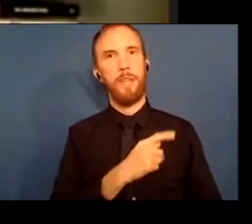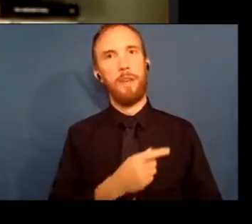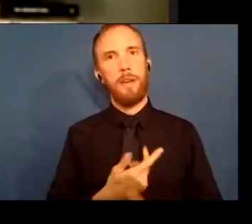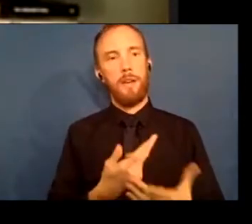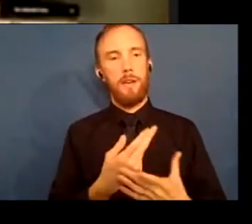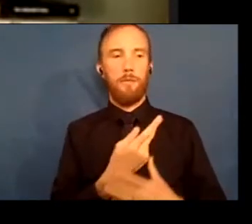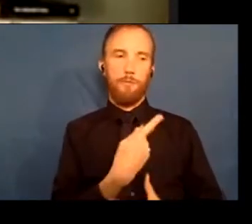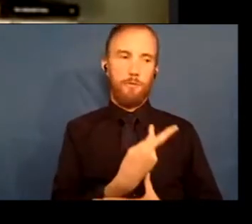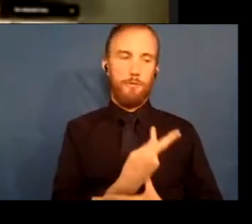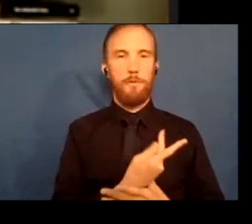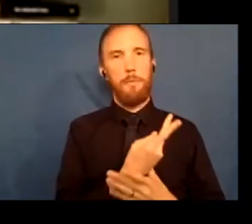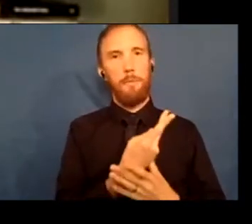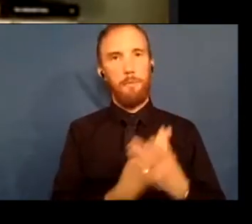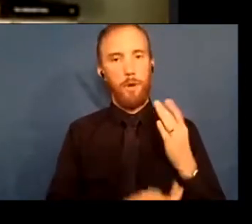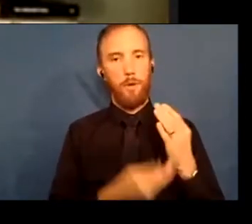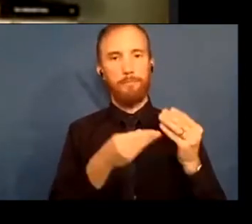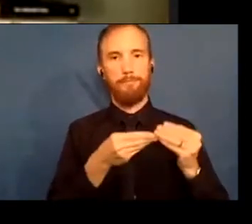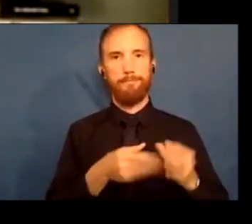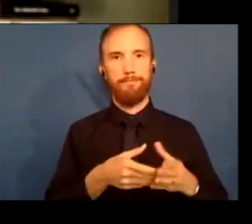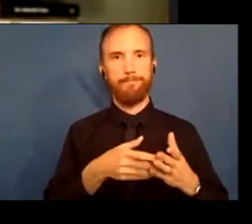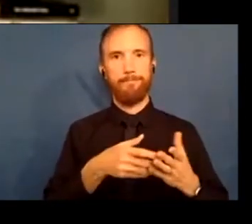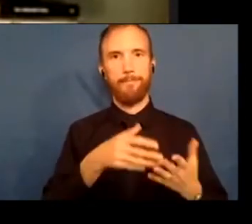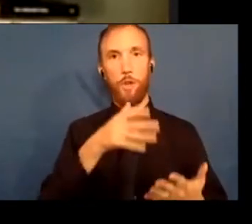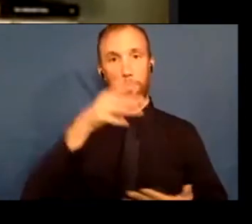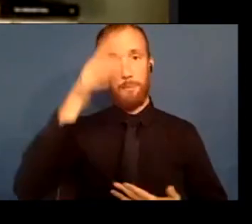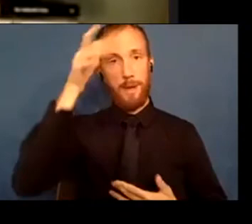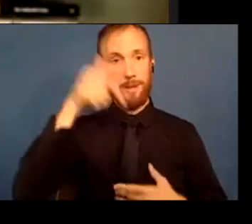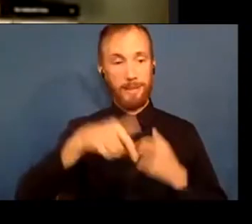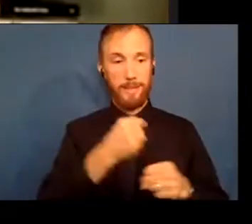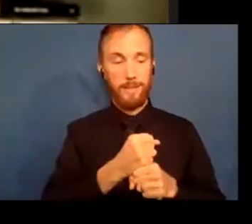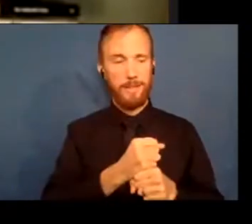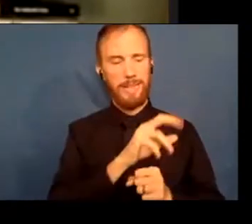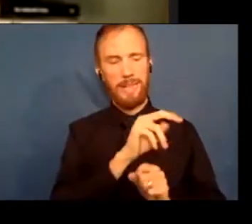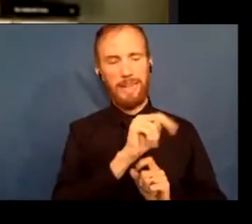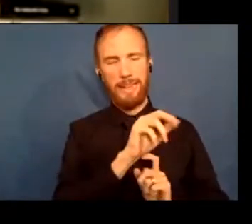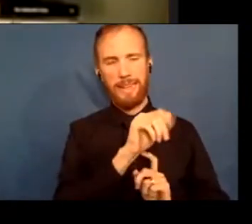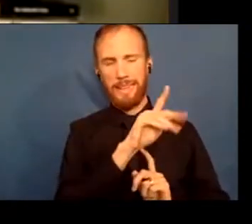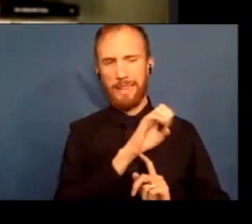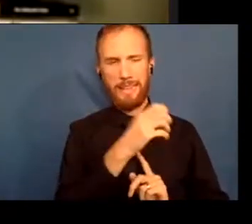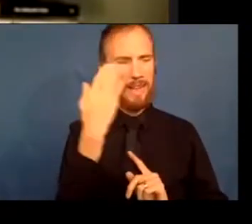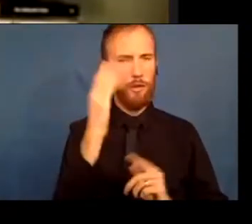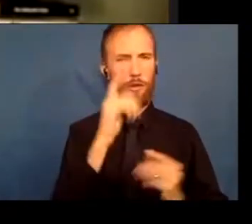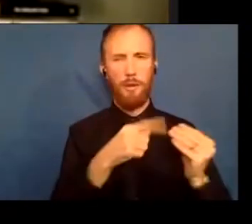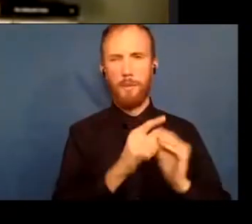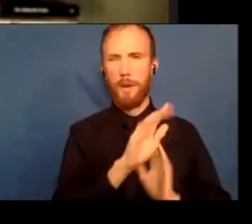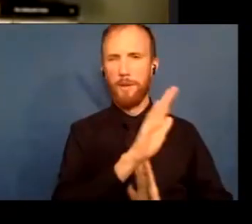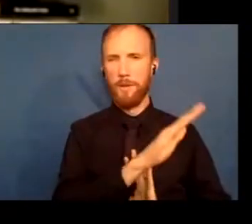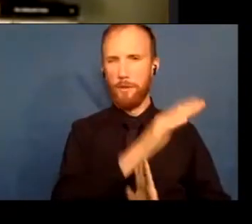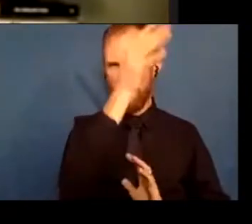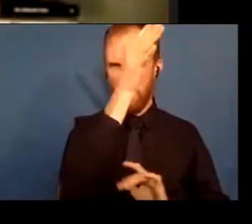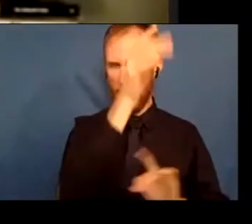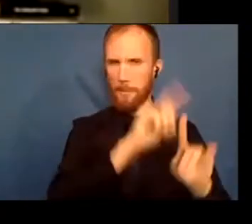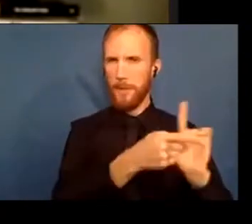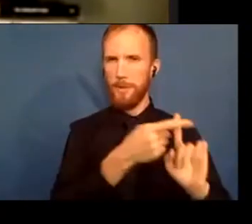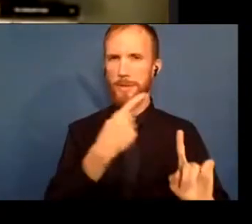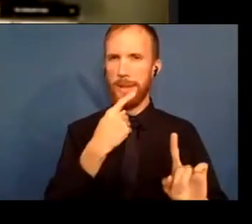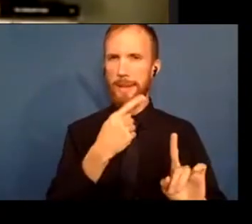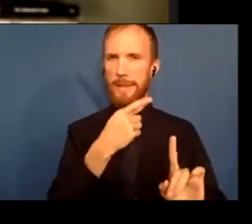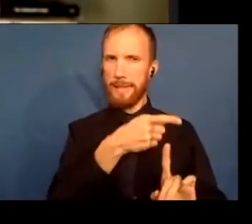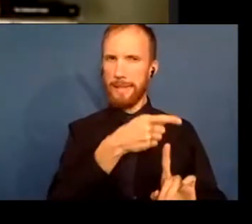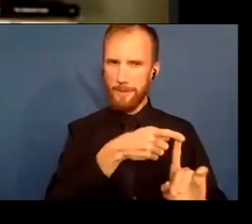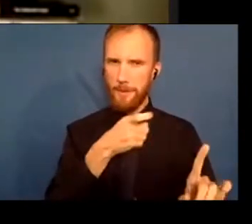I don't know much about your father, Nadine, but you said he comes from Salt in Jordan. I've been